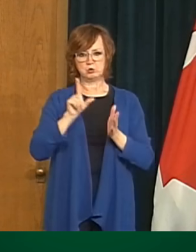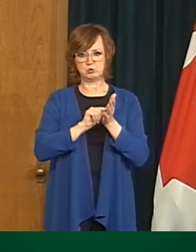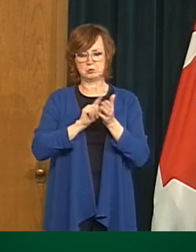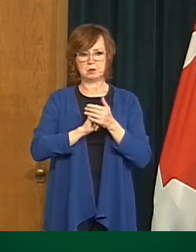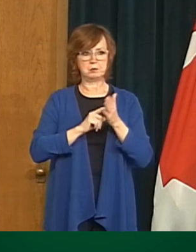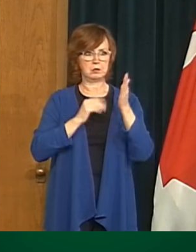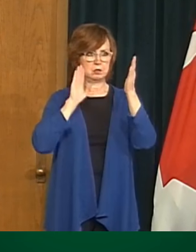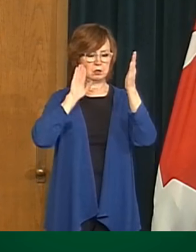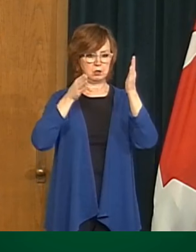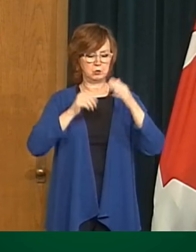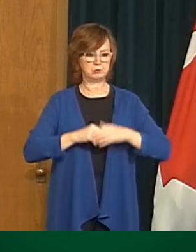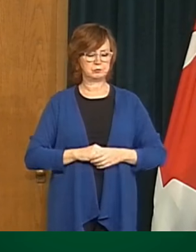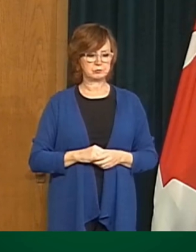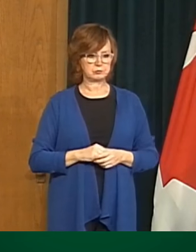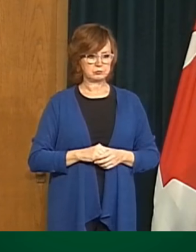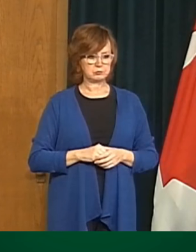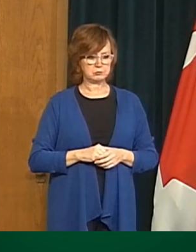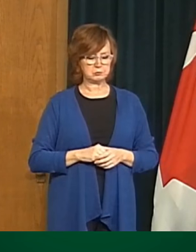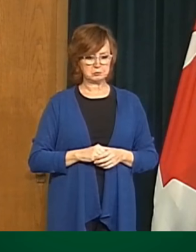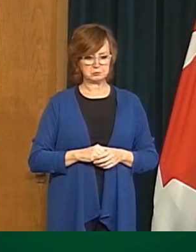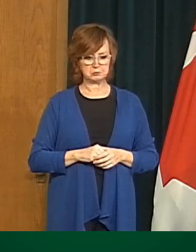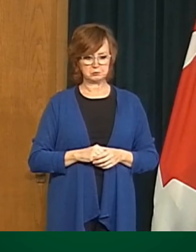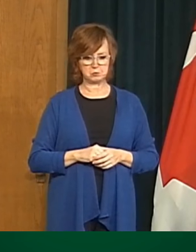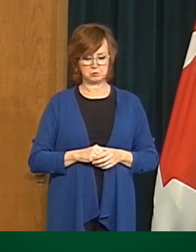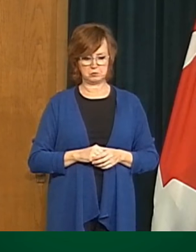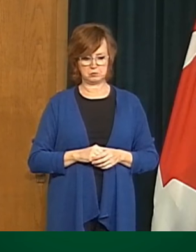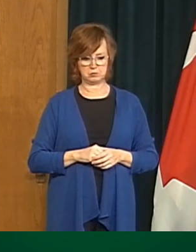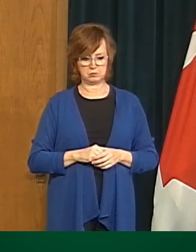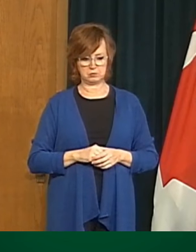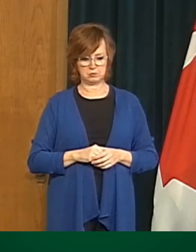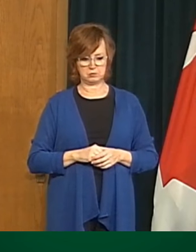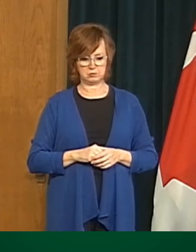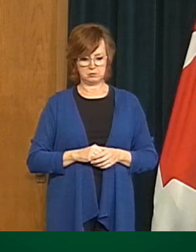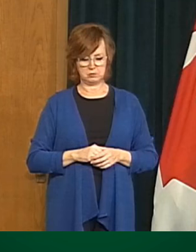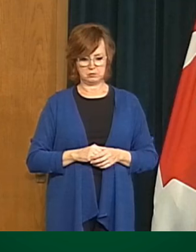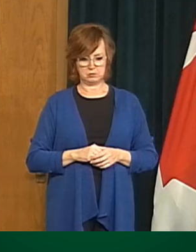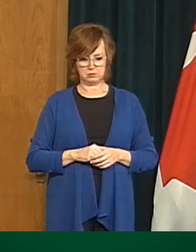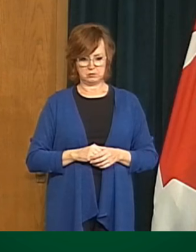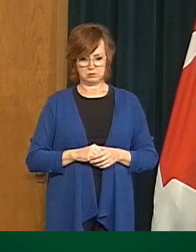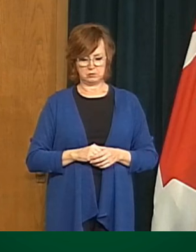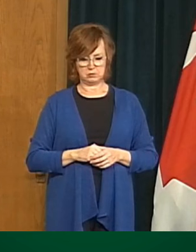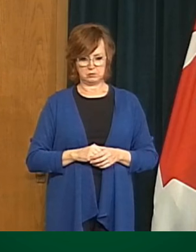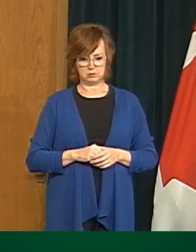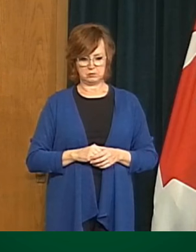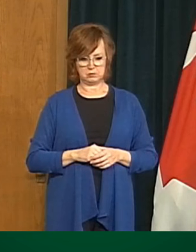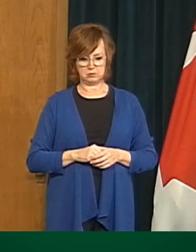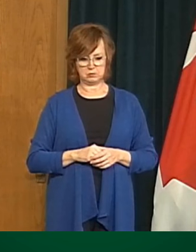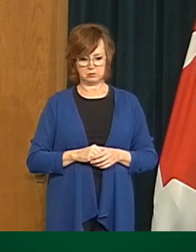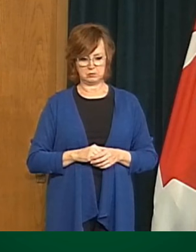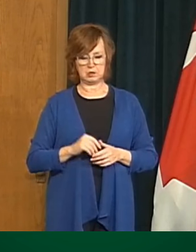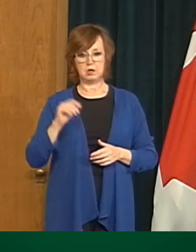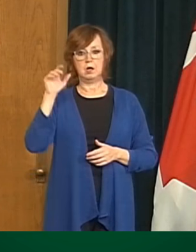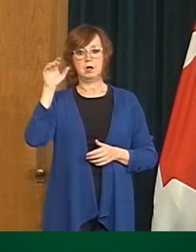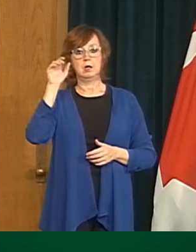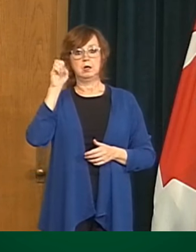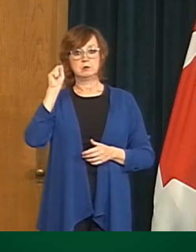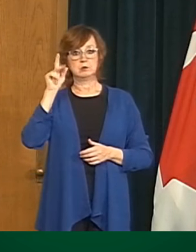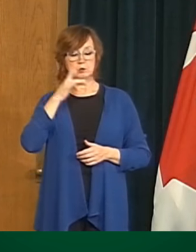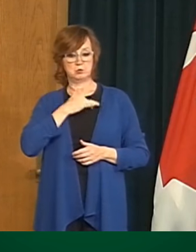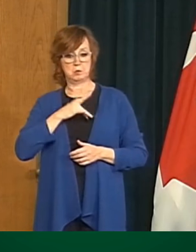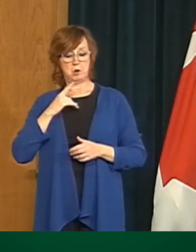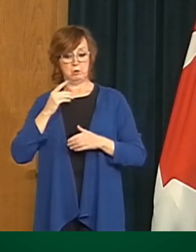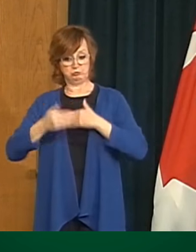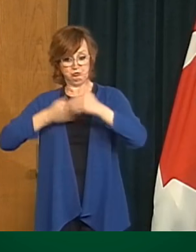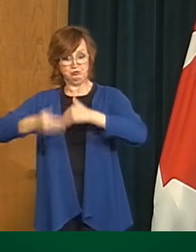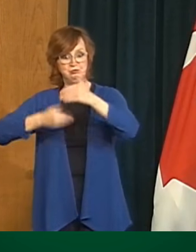Premier. You said earlier that a strong and growing Saskatchewan is more important than ever, and I guess people can agree with that. But you've also said the